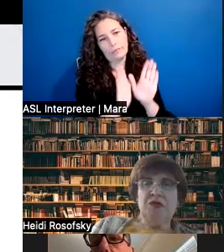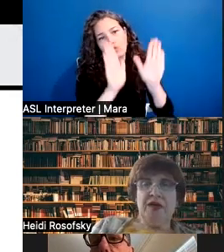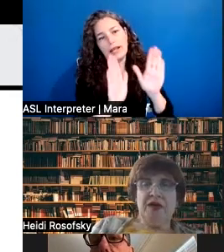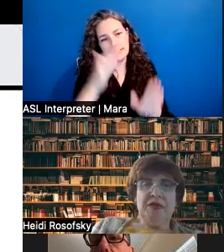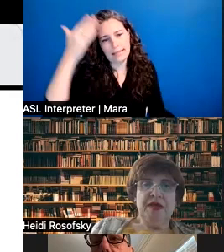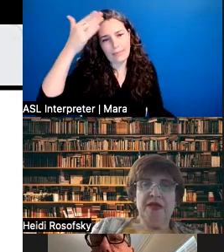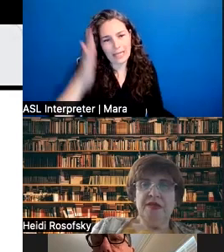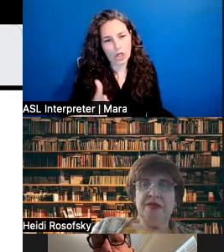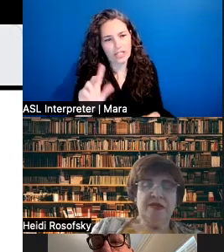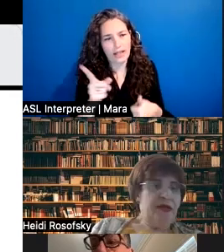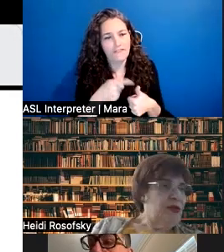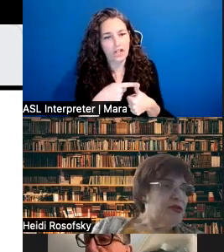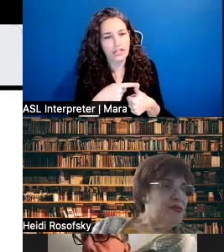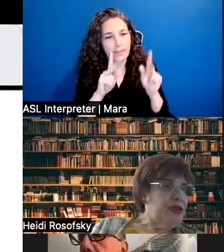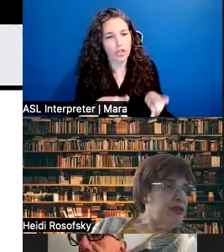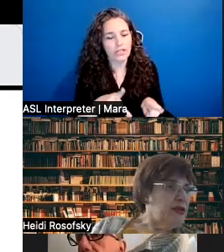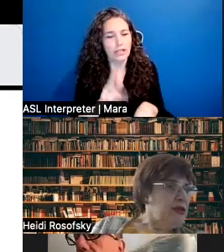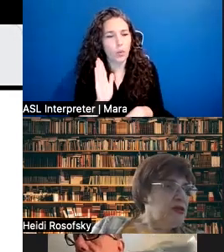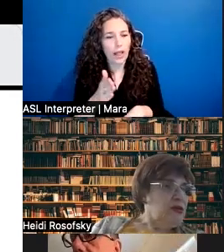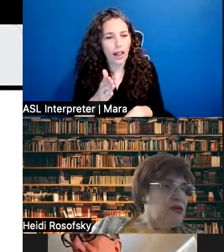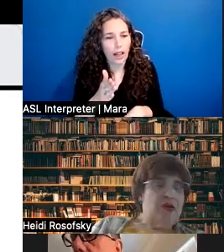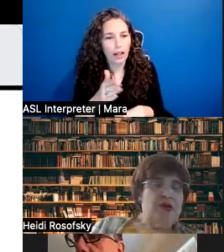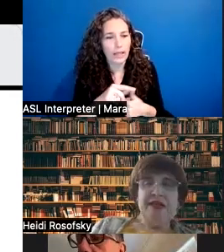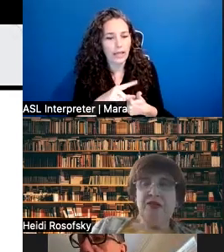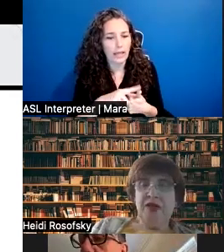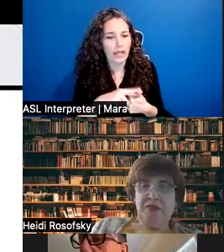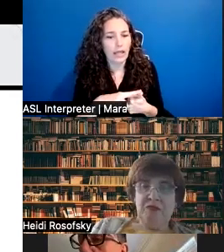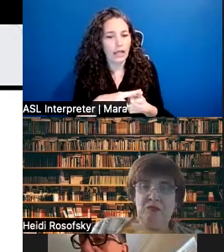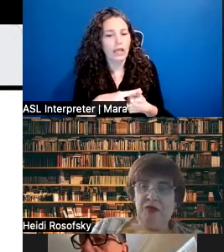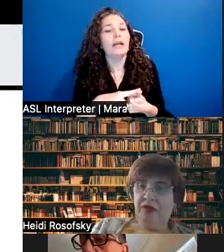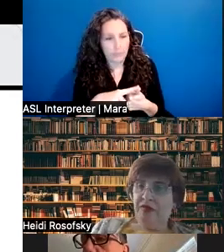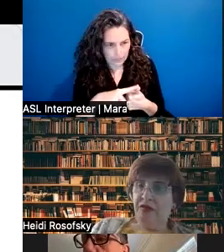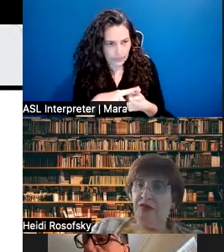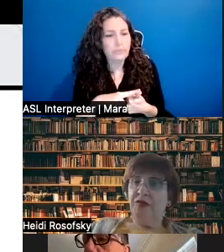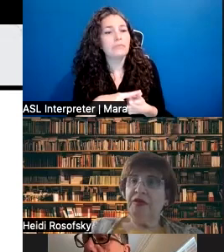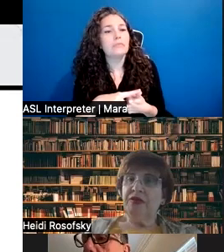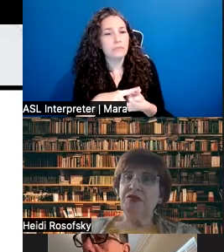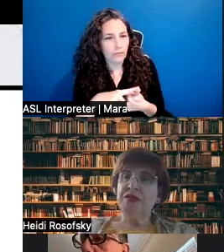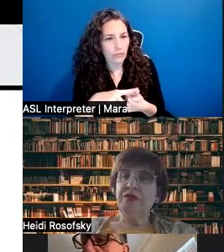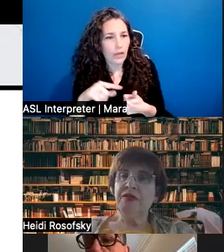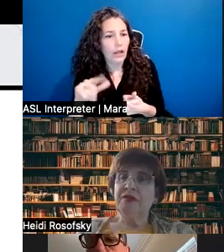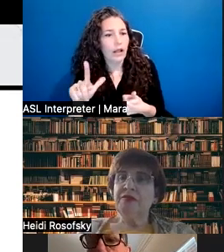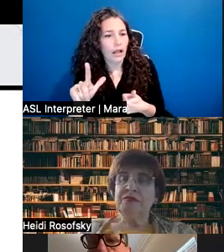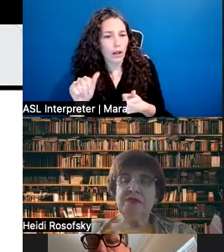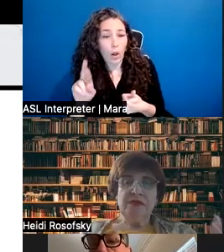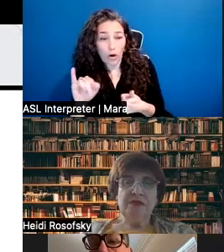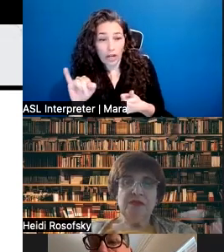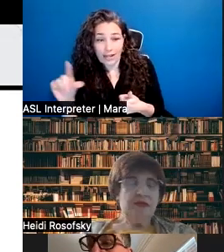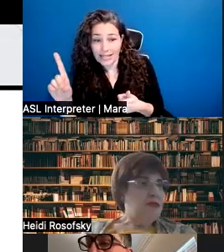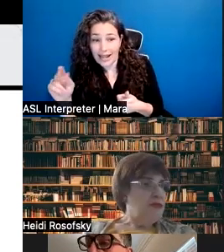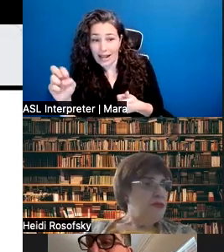first one up is going to be Lori Dengler. And Margaret, I think you're introducing her.